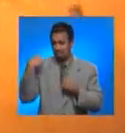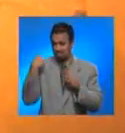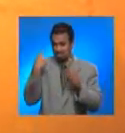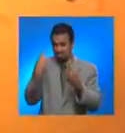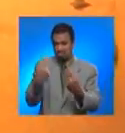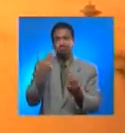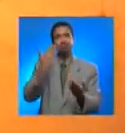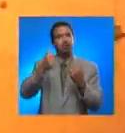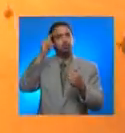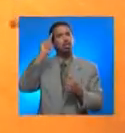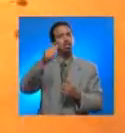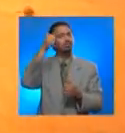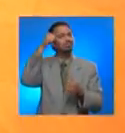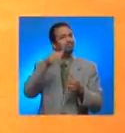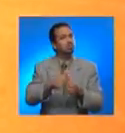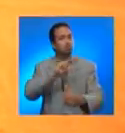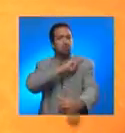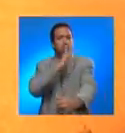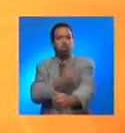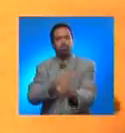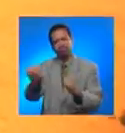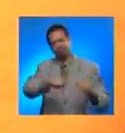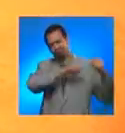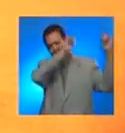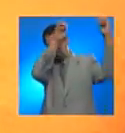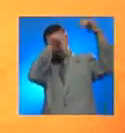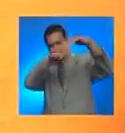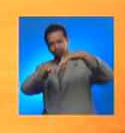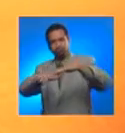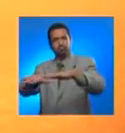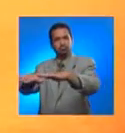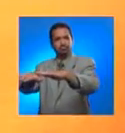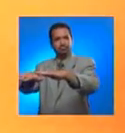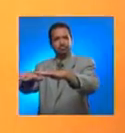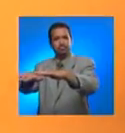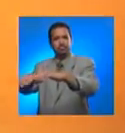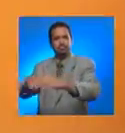tsunami can remind us of this forgotten danger. is